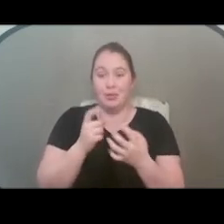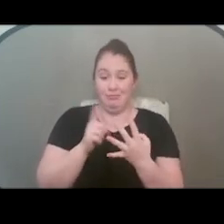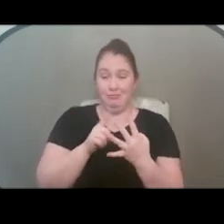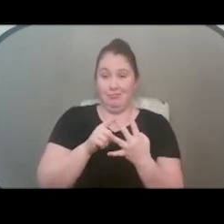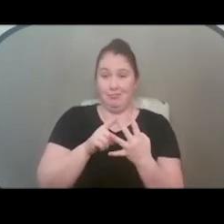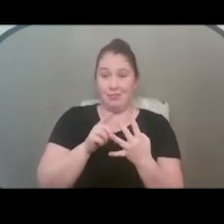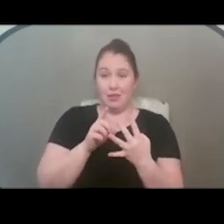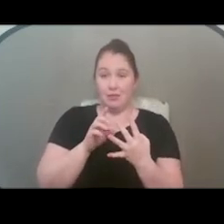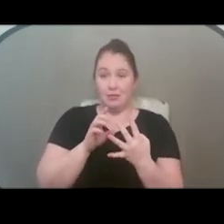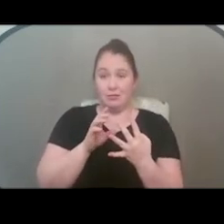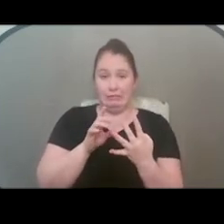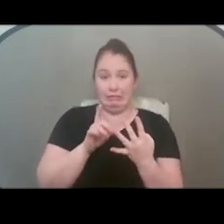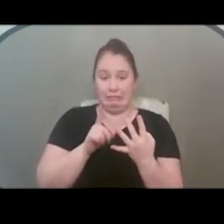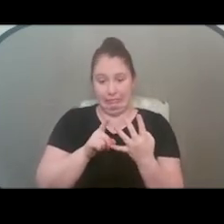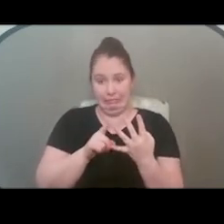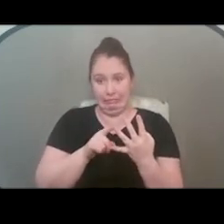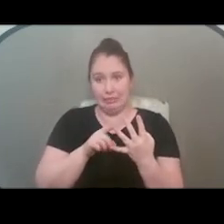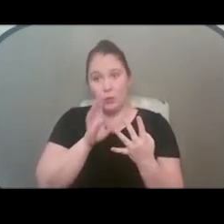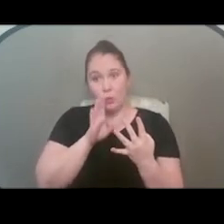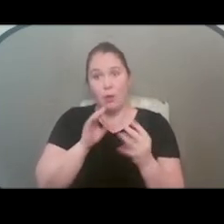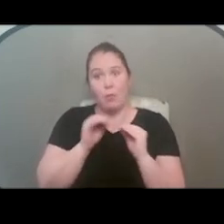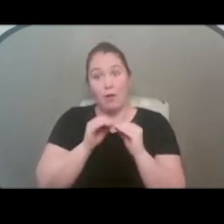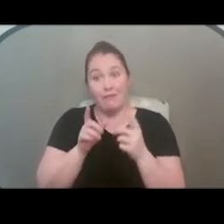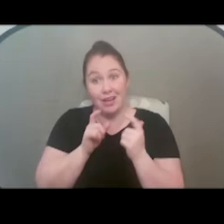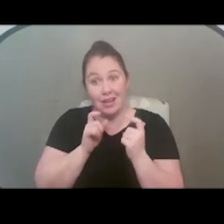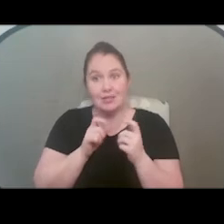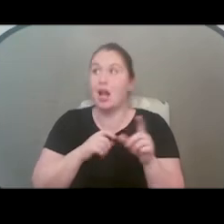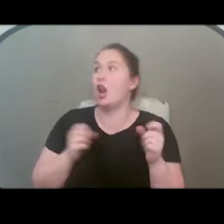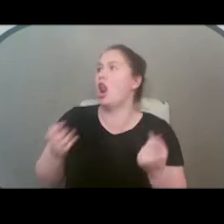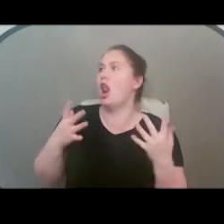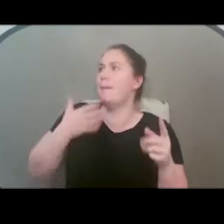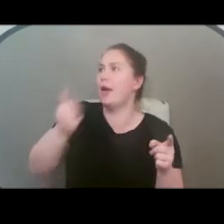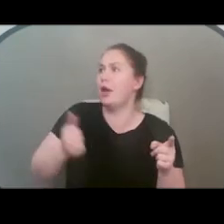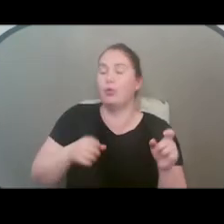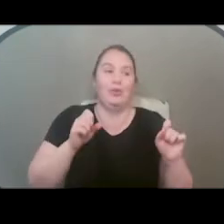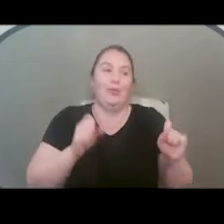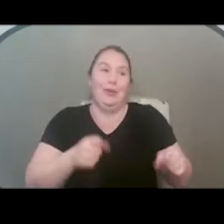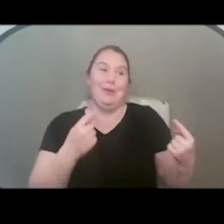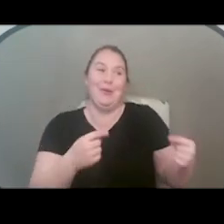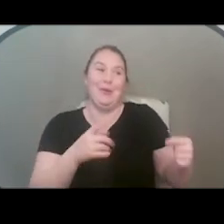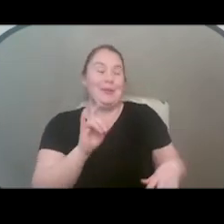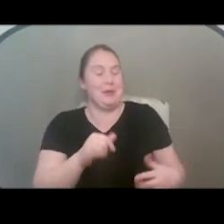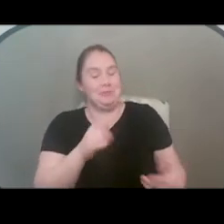faster. And a whole lot better. One could argue. Yeah.